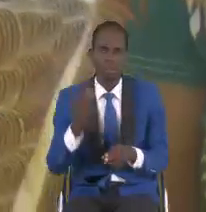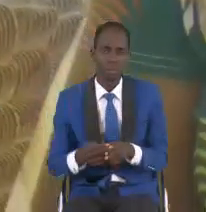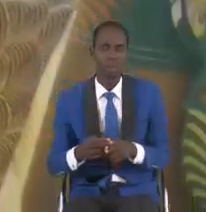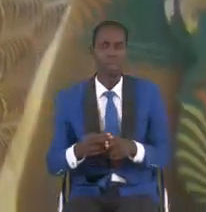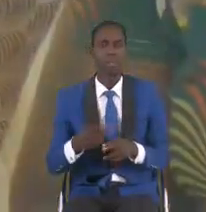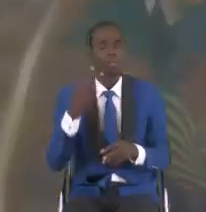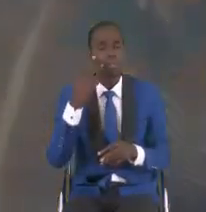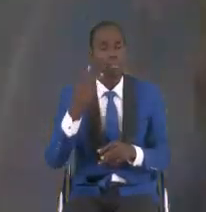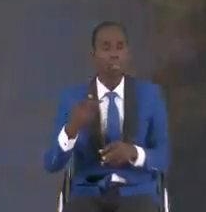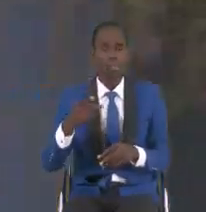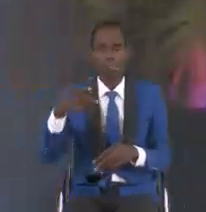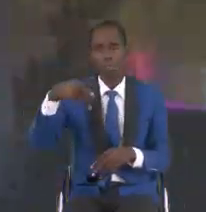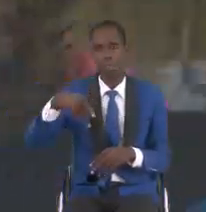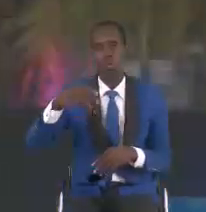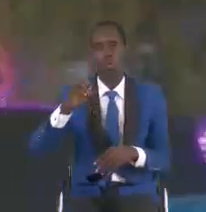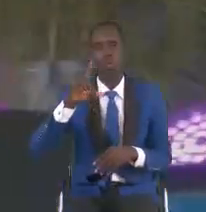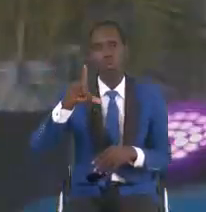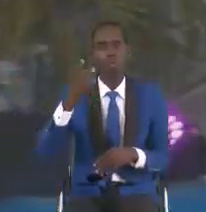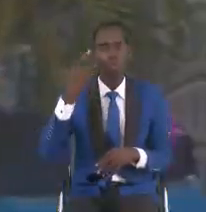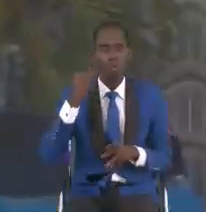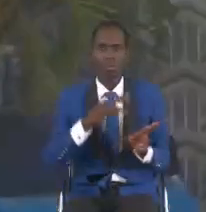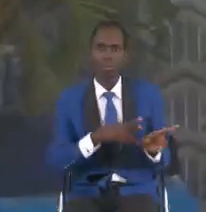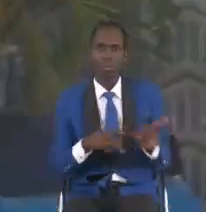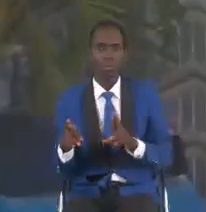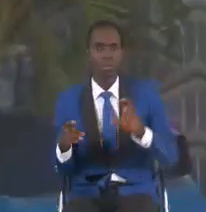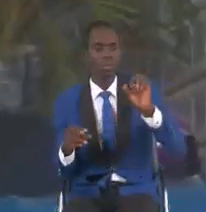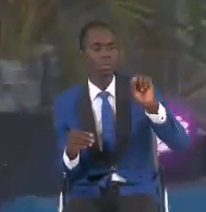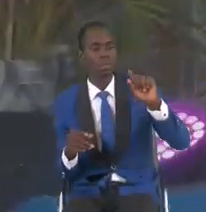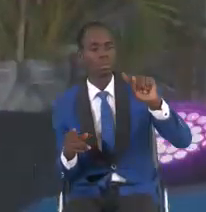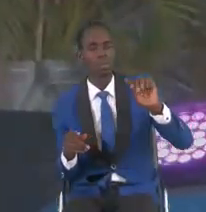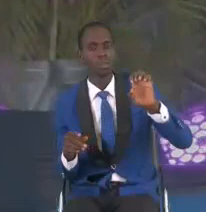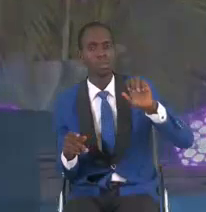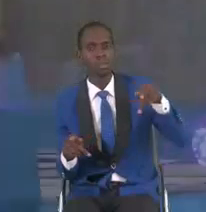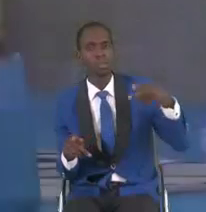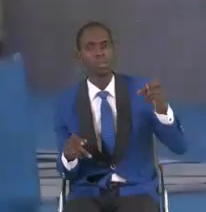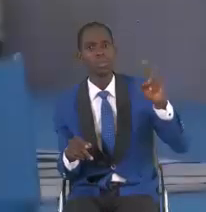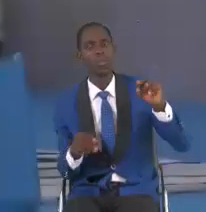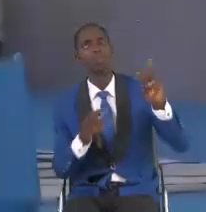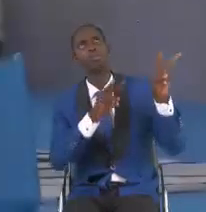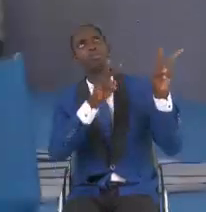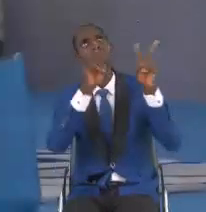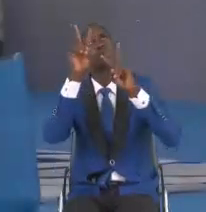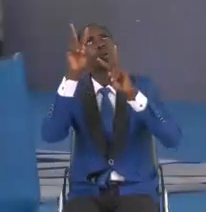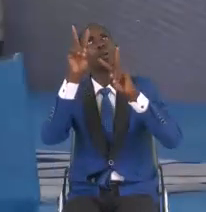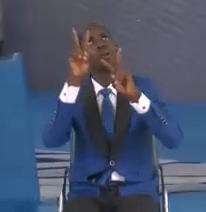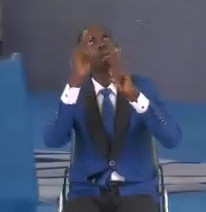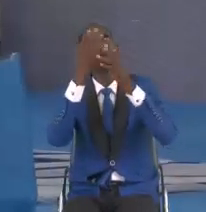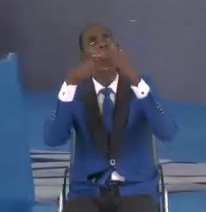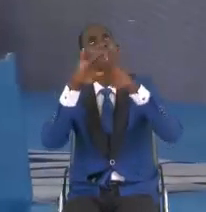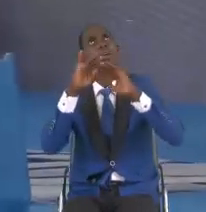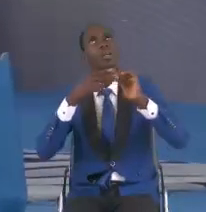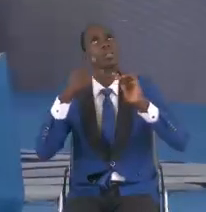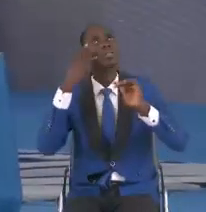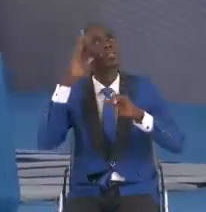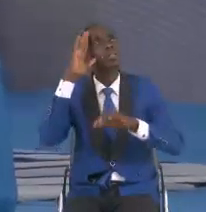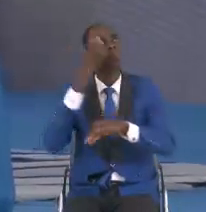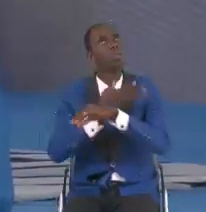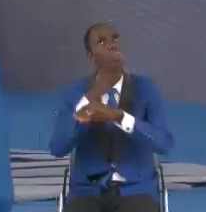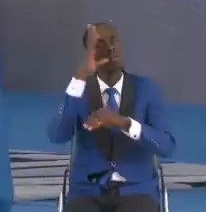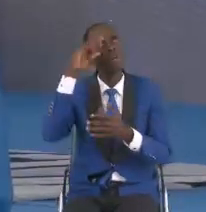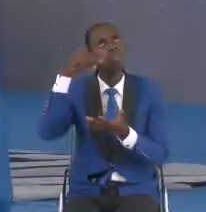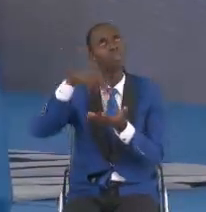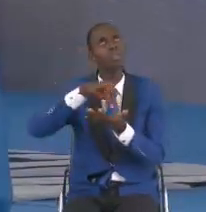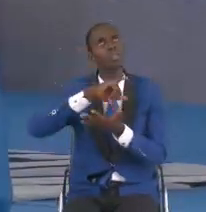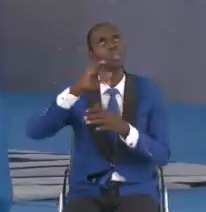ready. For Stephen, he looked up to heaven and he said, I see the Son of Man standing on the right hand